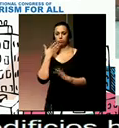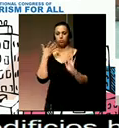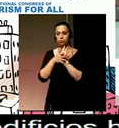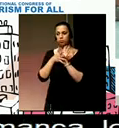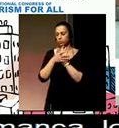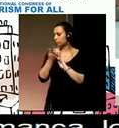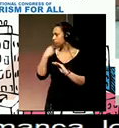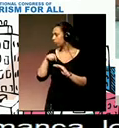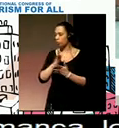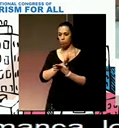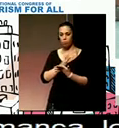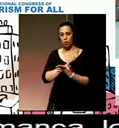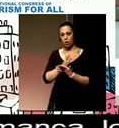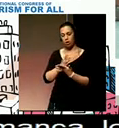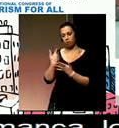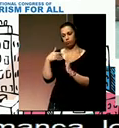that is another example.